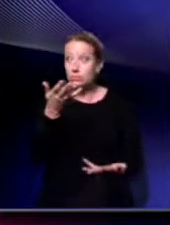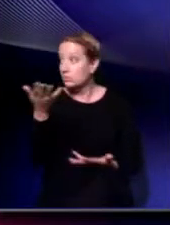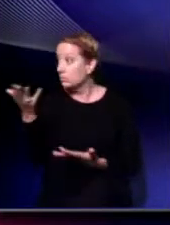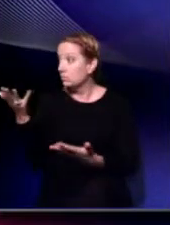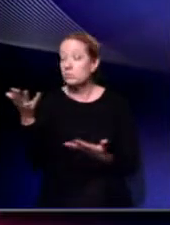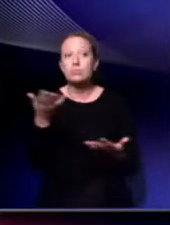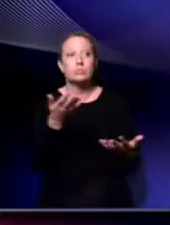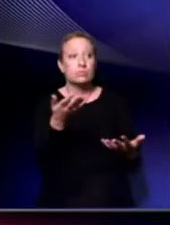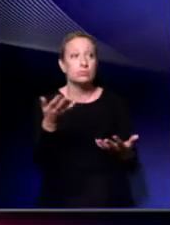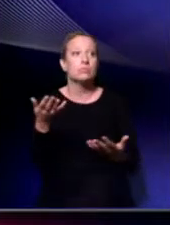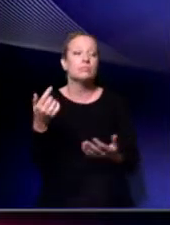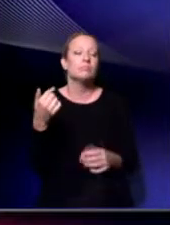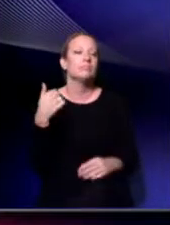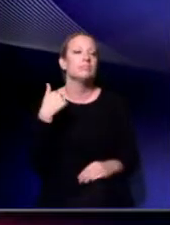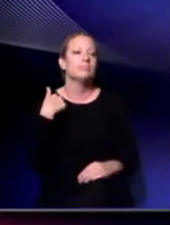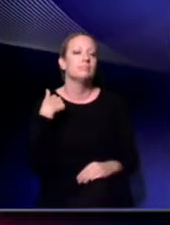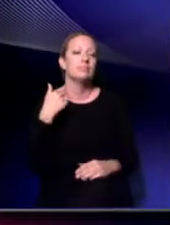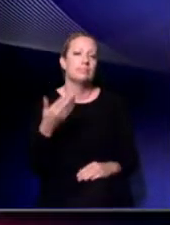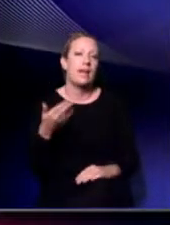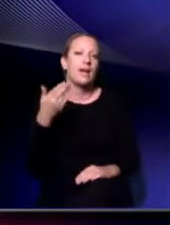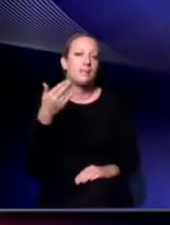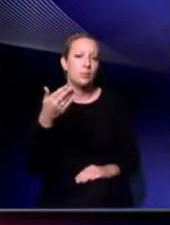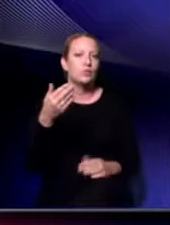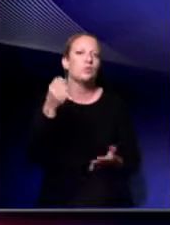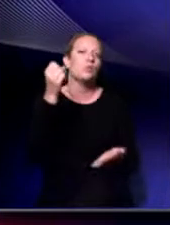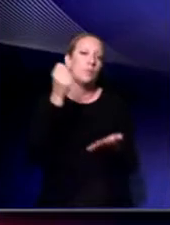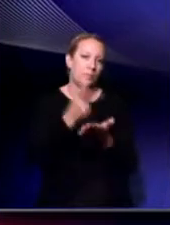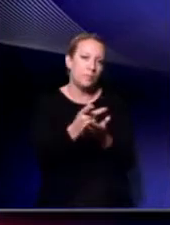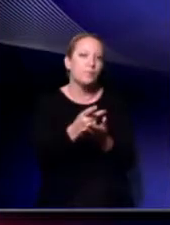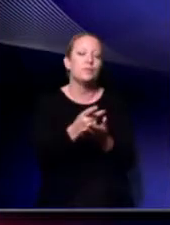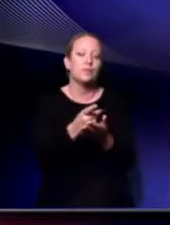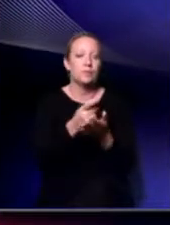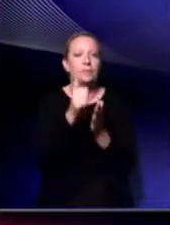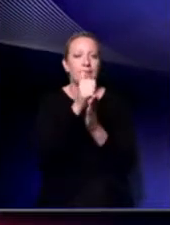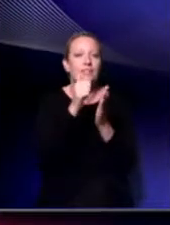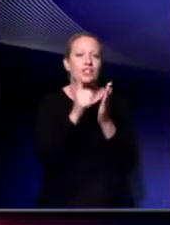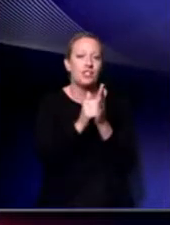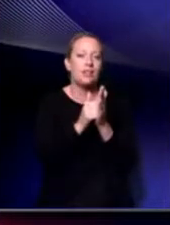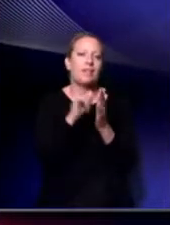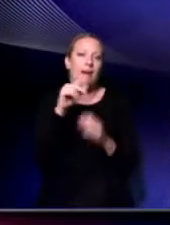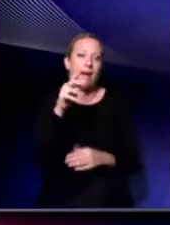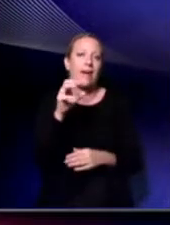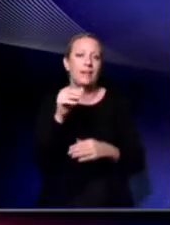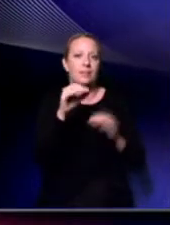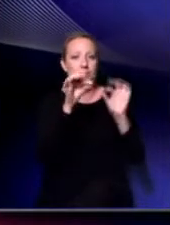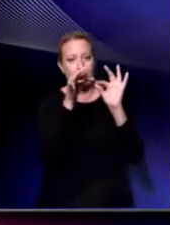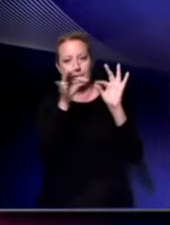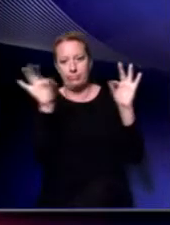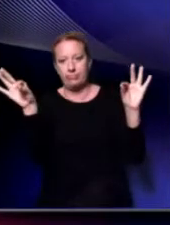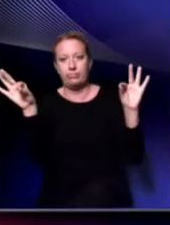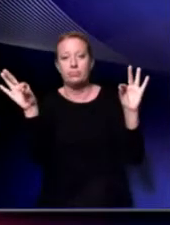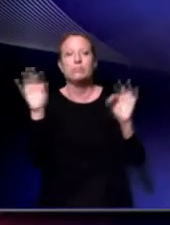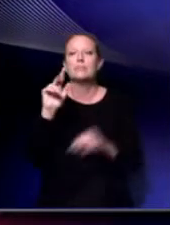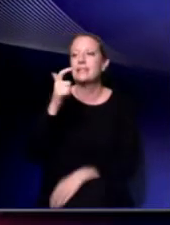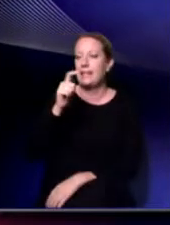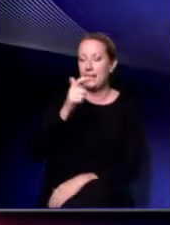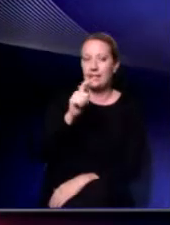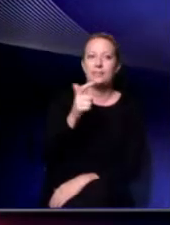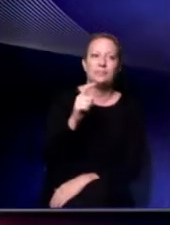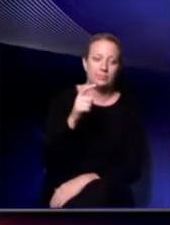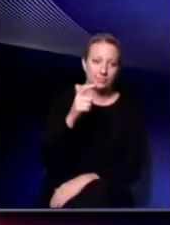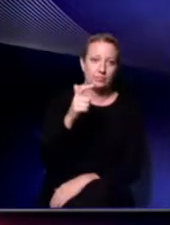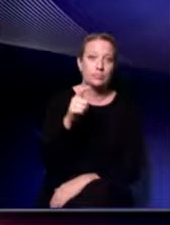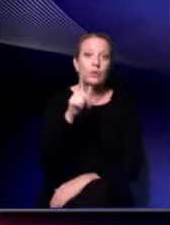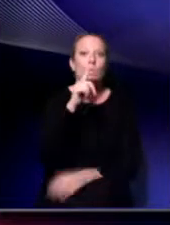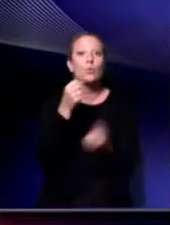Mr. Chairman, I make a motion to approve consent agenda items as listed on 2.01. Do you have a second? I'll second.